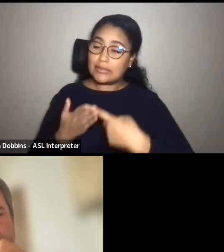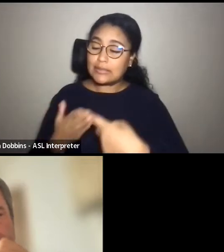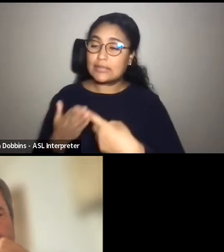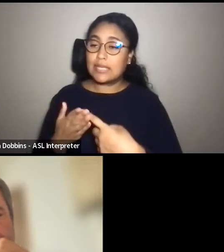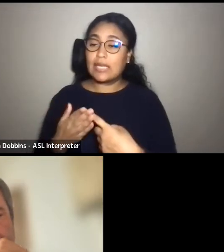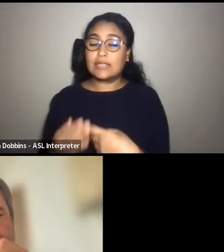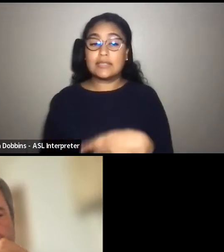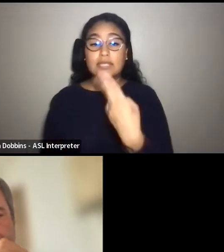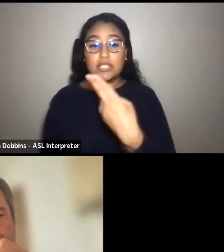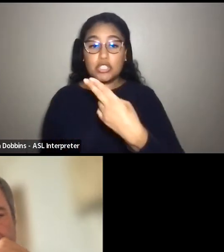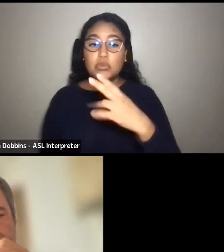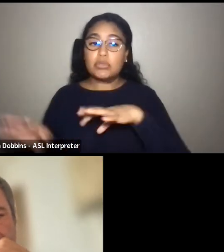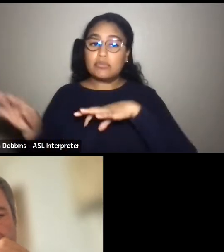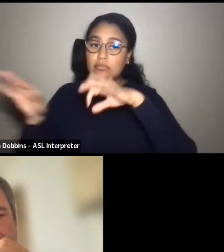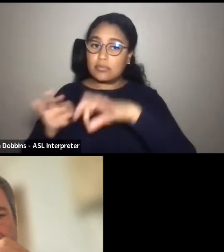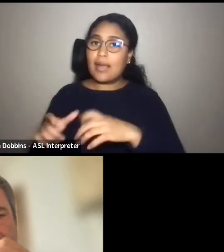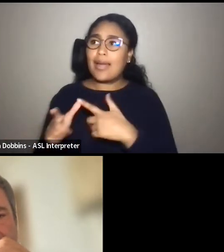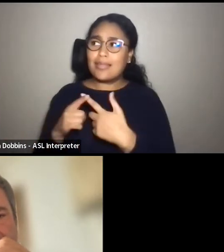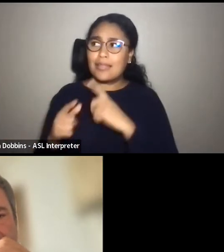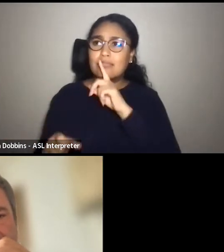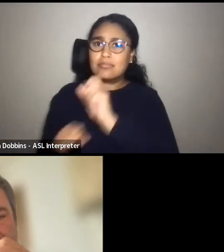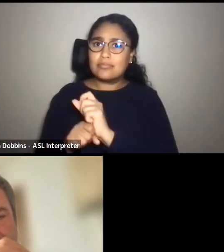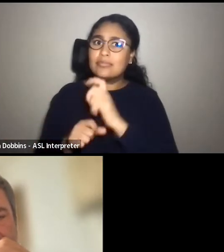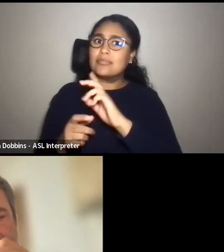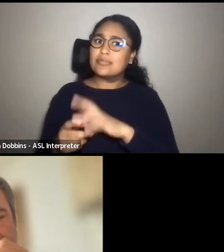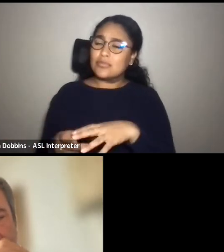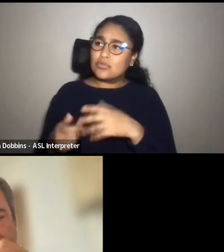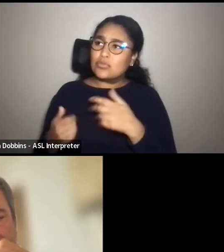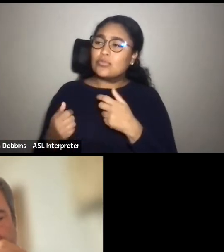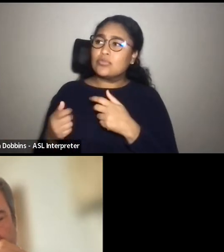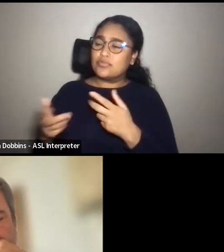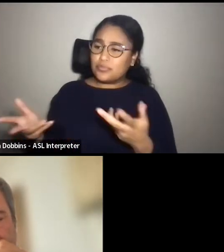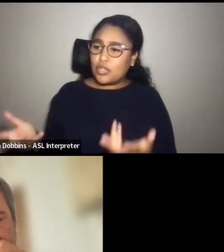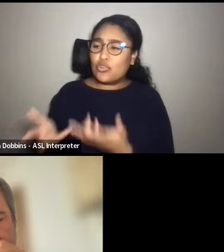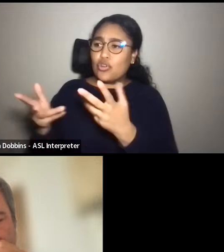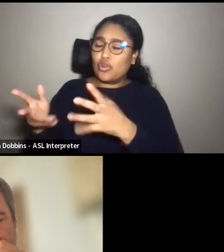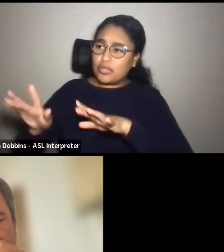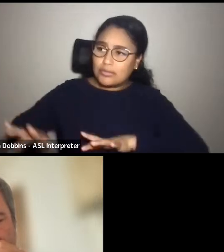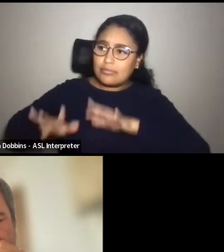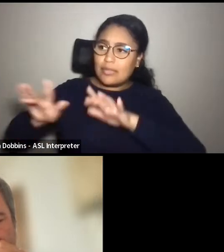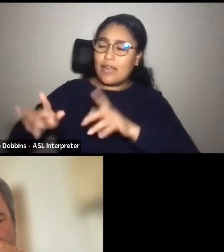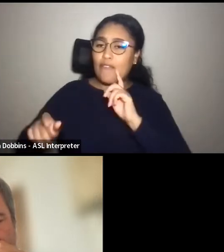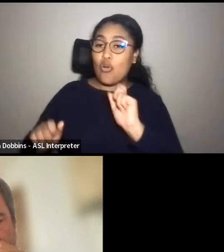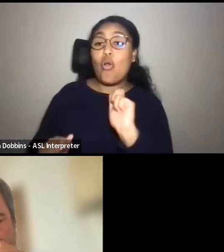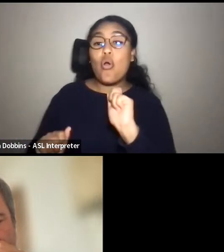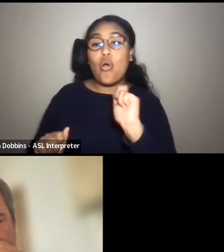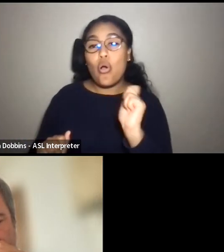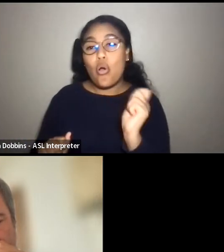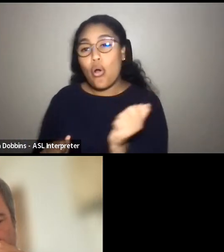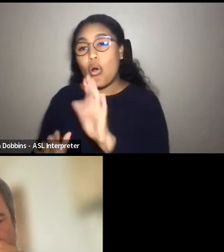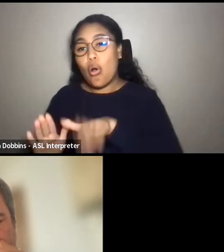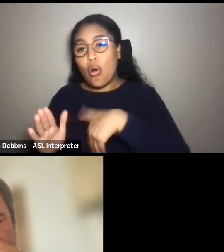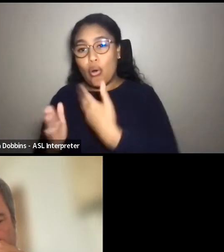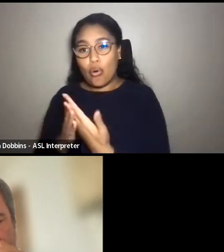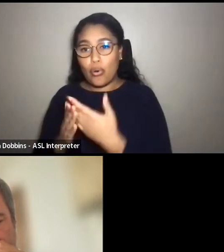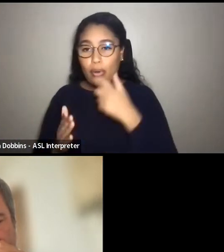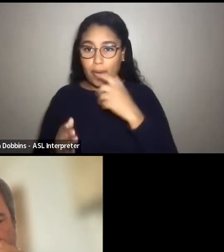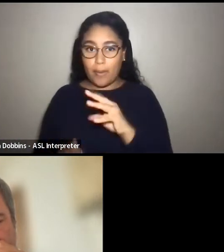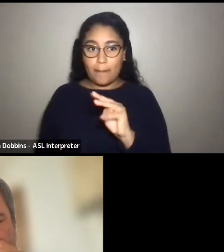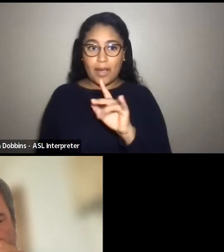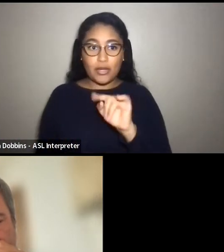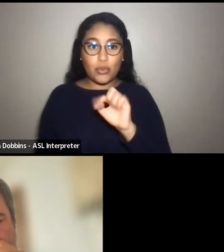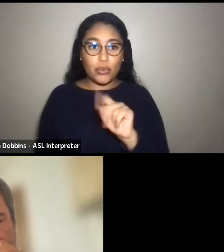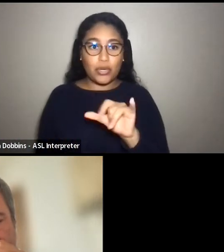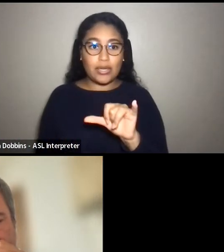actually cultivate respect and empathy for individuals and solidarity with and between all minority groups. Thank you for your comment. Thank you.